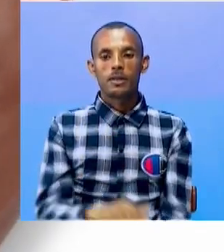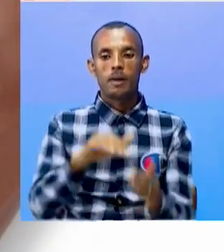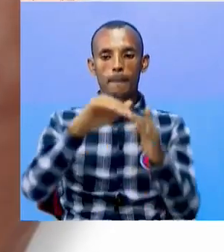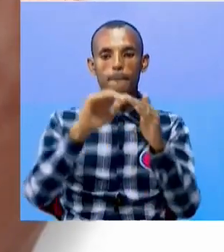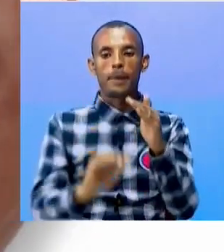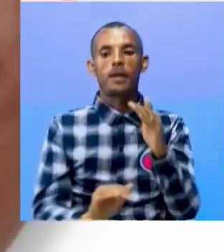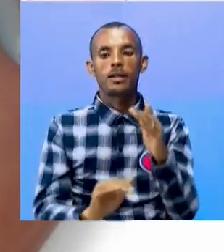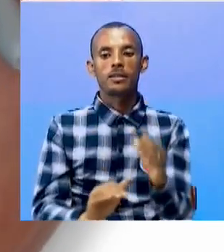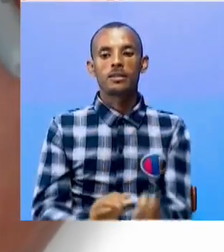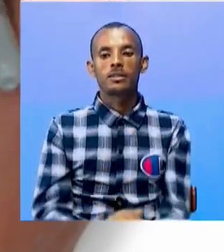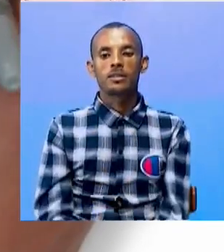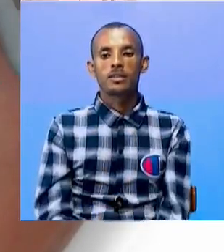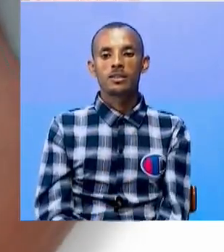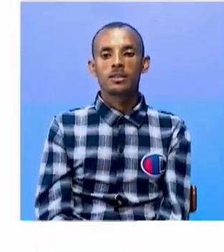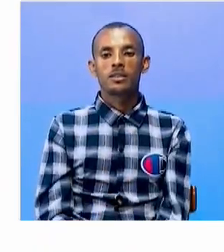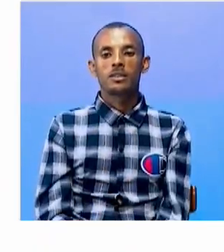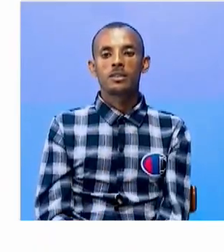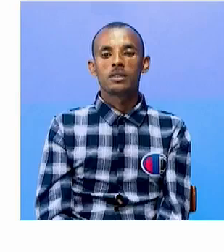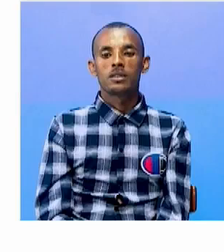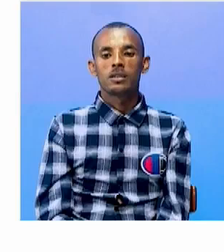minus